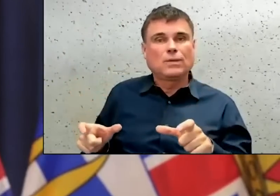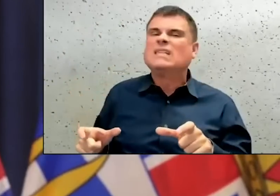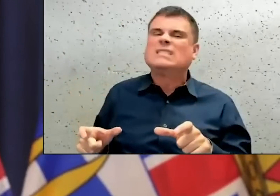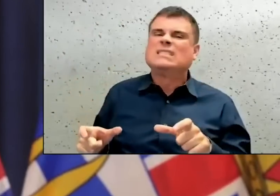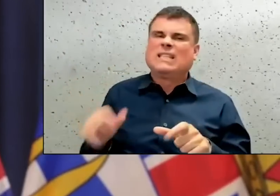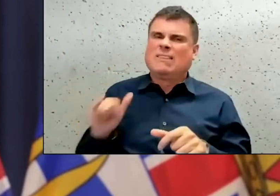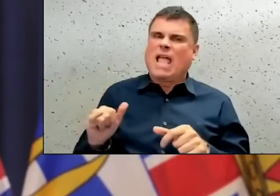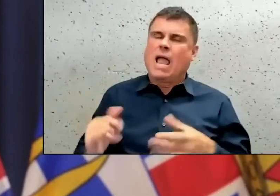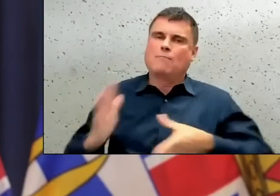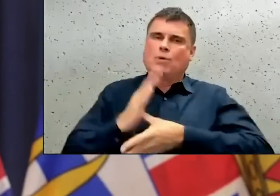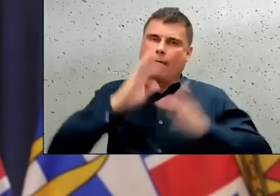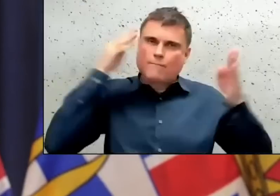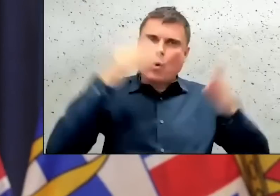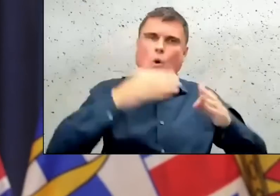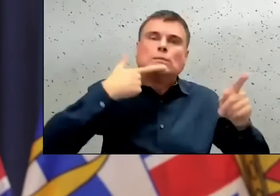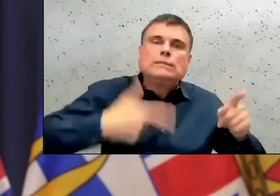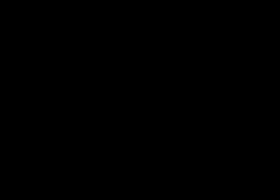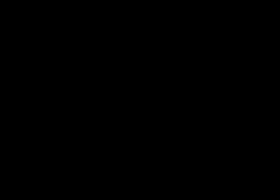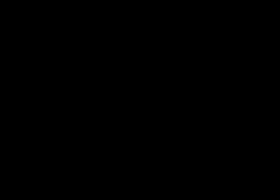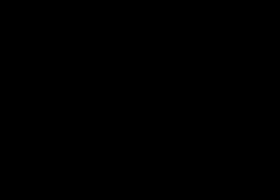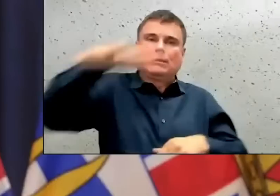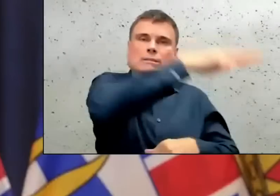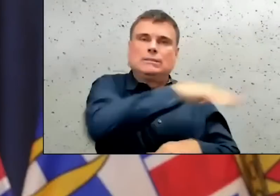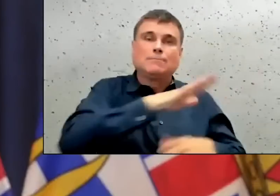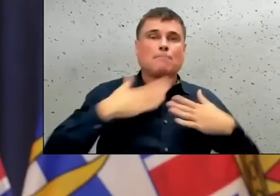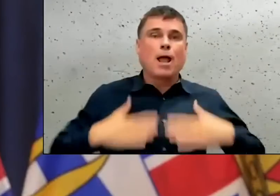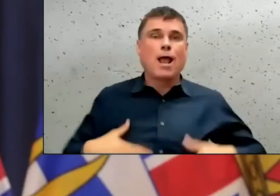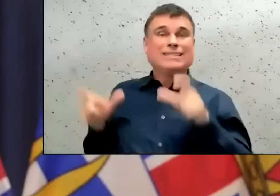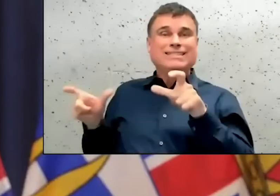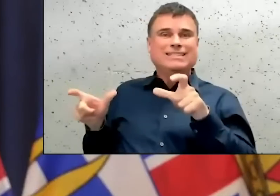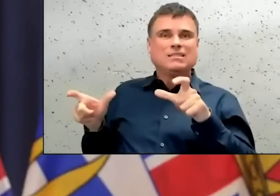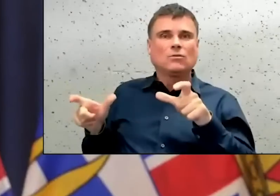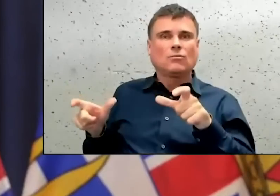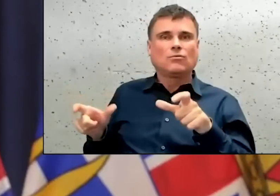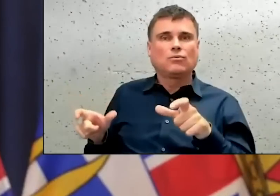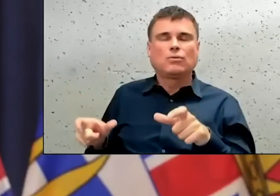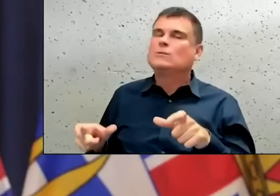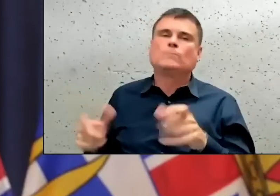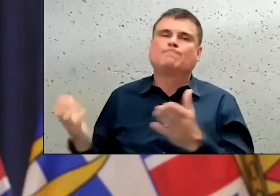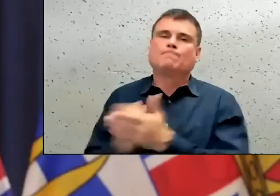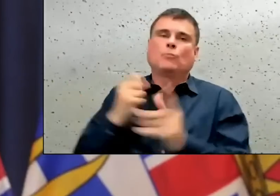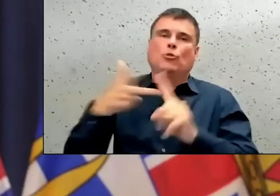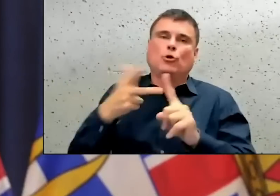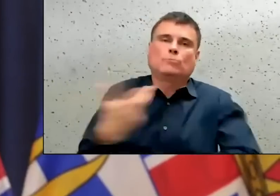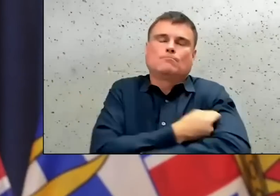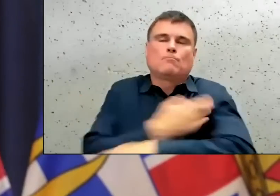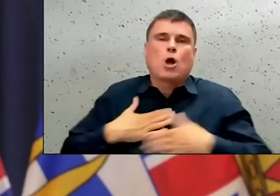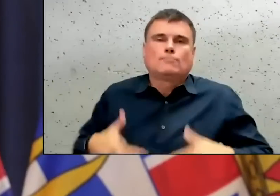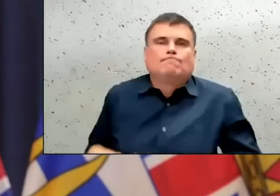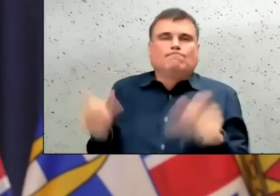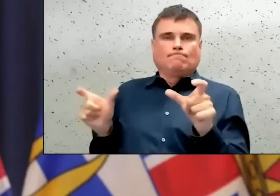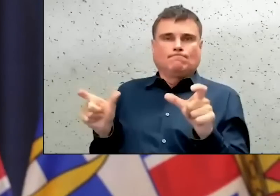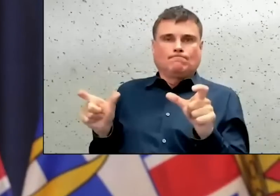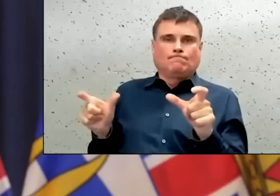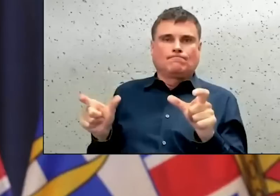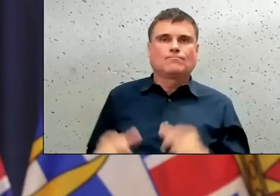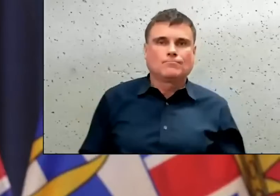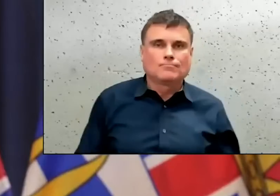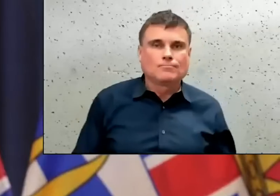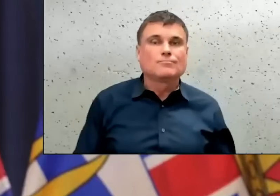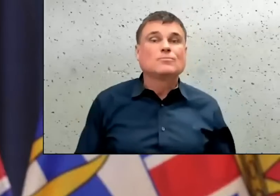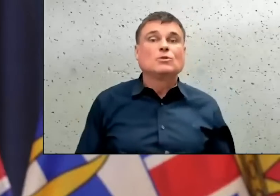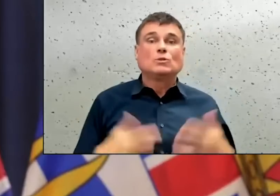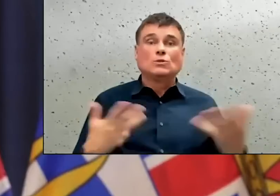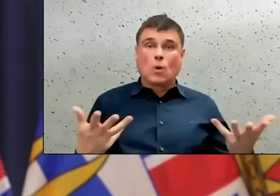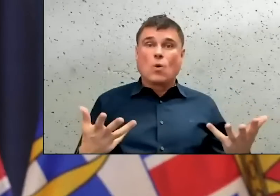that we have around our long-term care is we in a week now since the requirement for workers in health in long-term care and